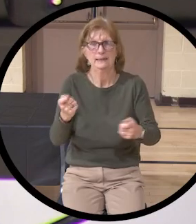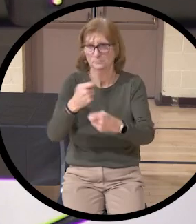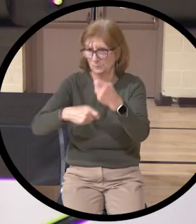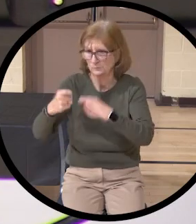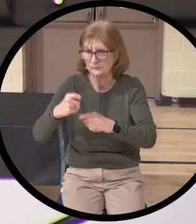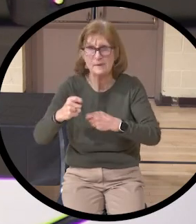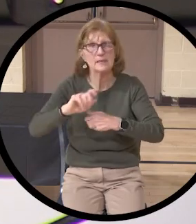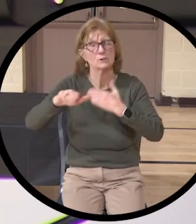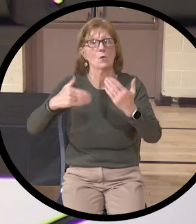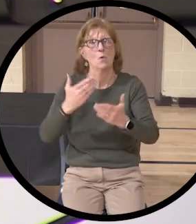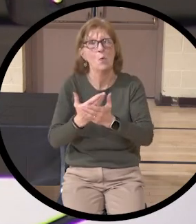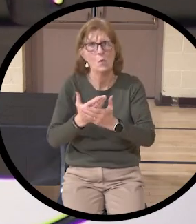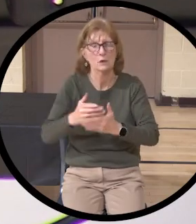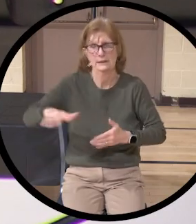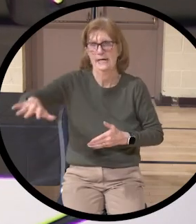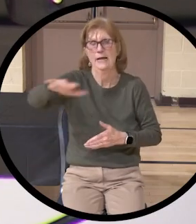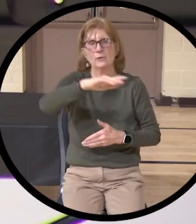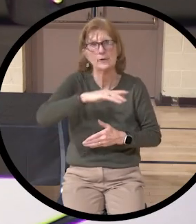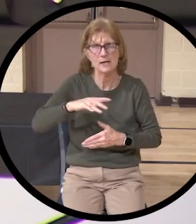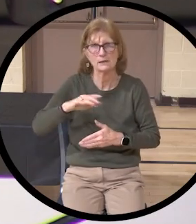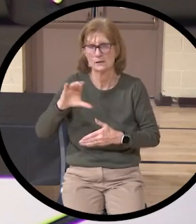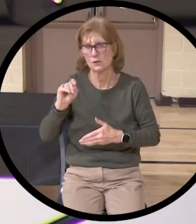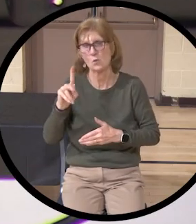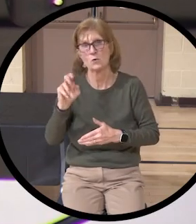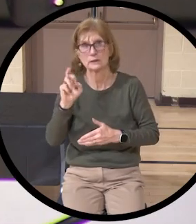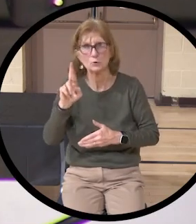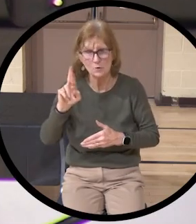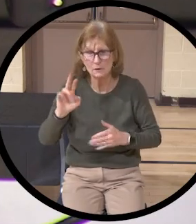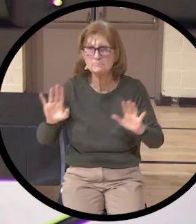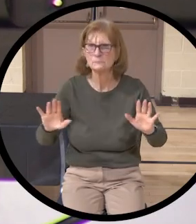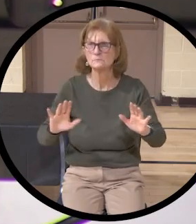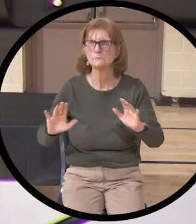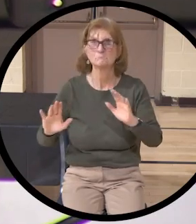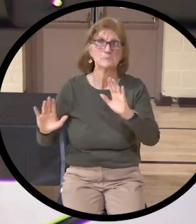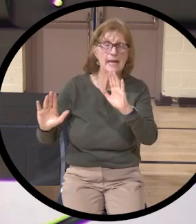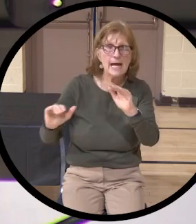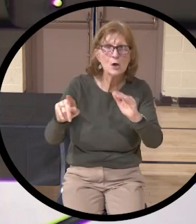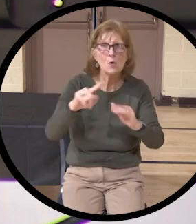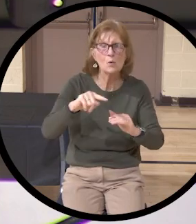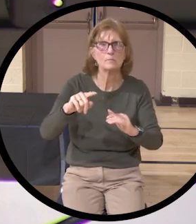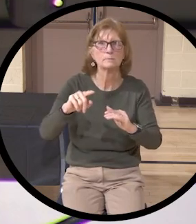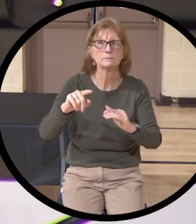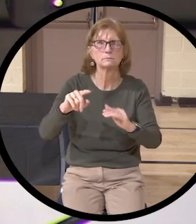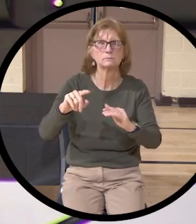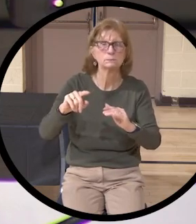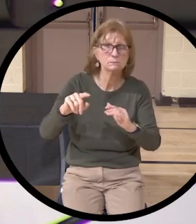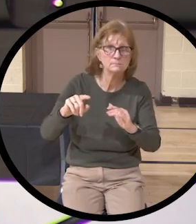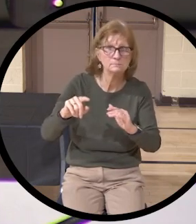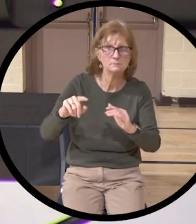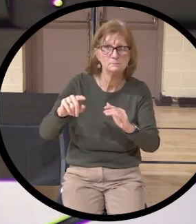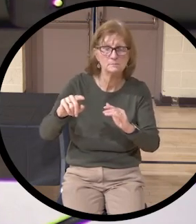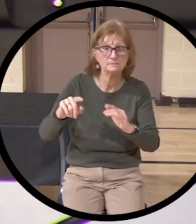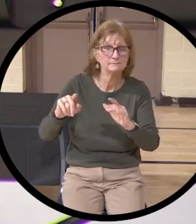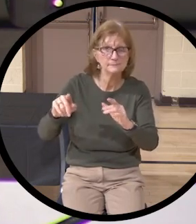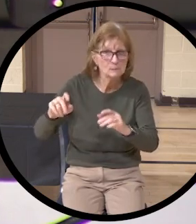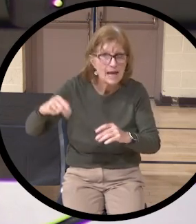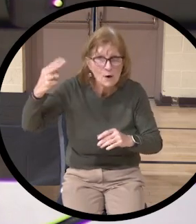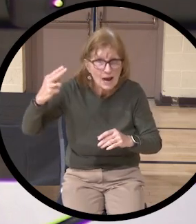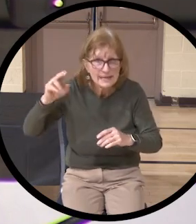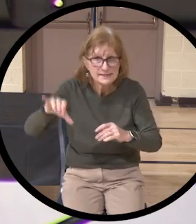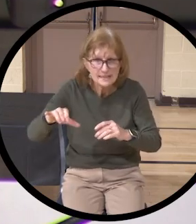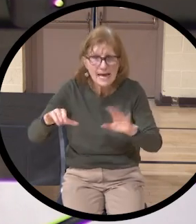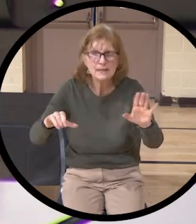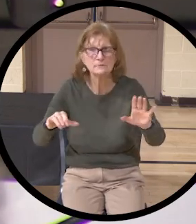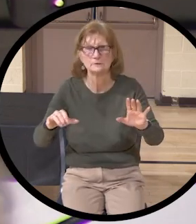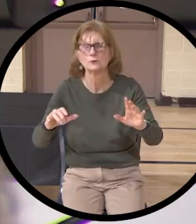really big deal, and I do hope that it will be less down to how high is this hump versus how high is this table, and it really